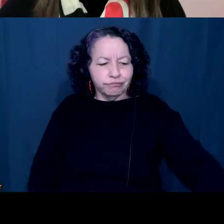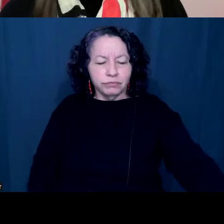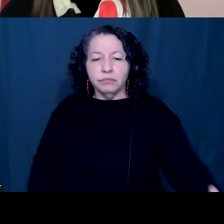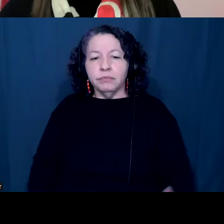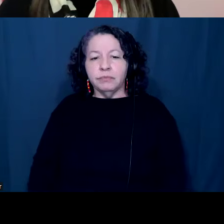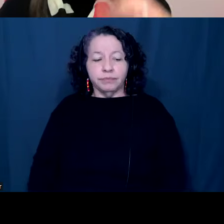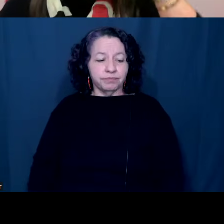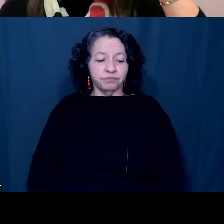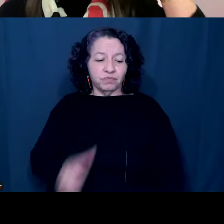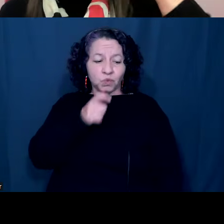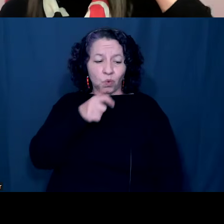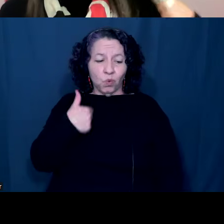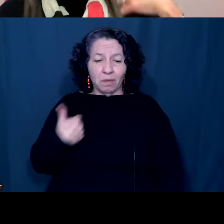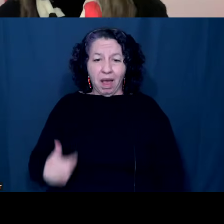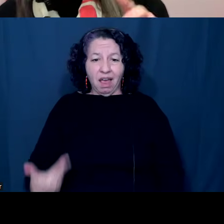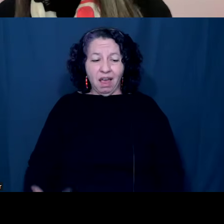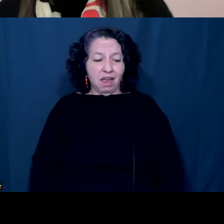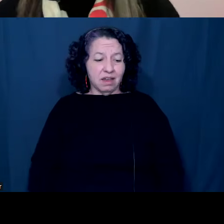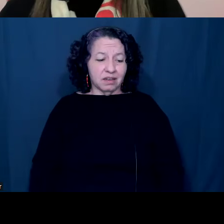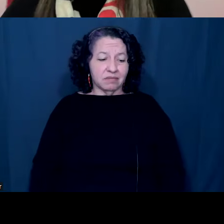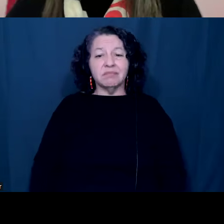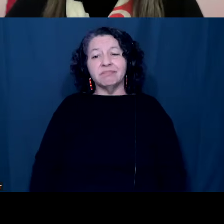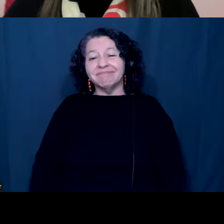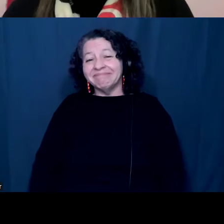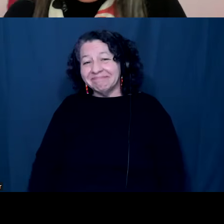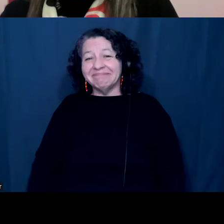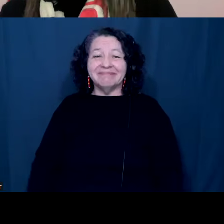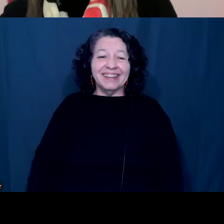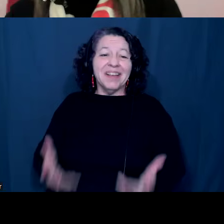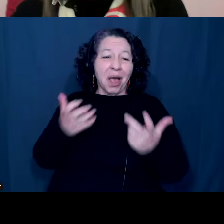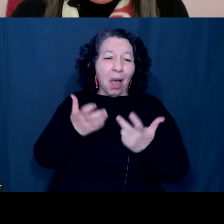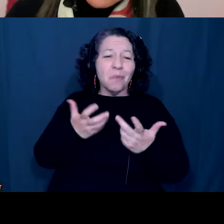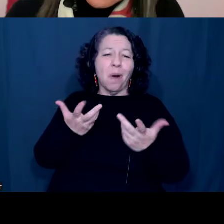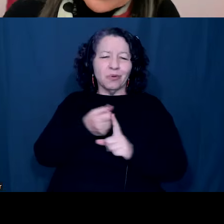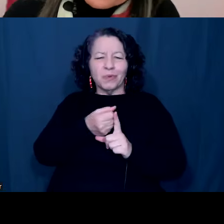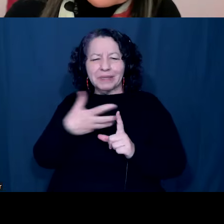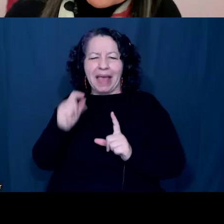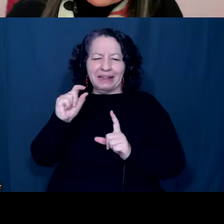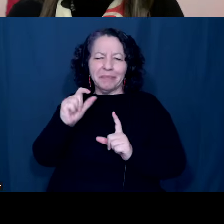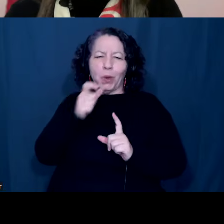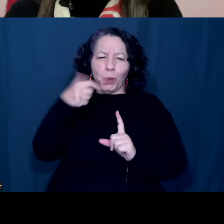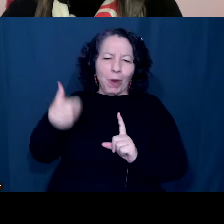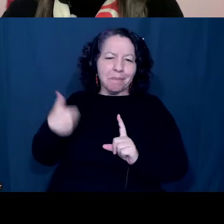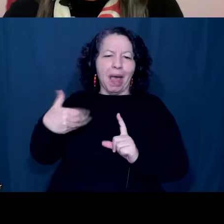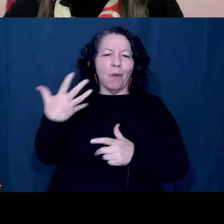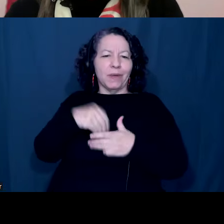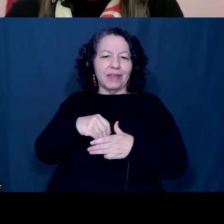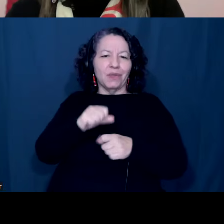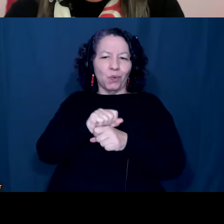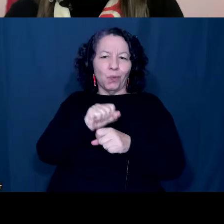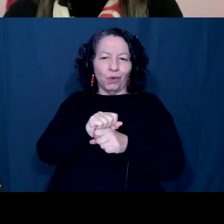Who am I? I want to spend just a moment expanding on who I am in this work